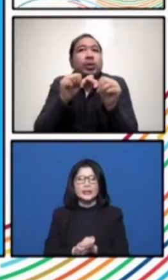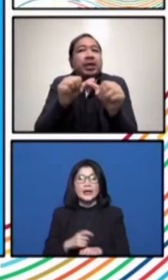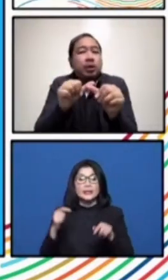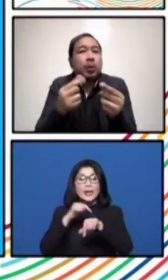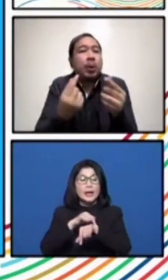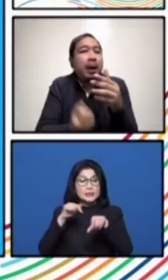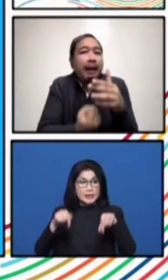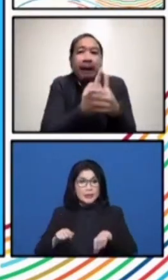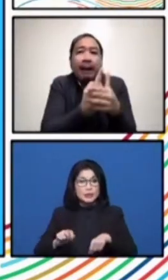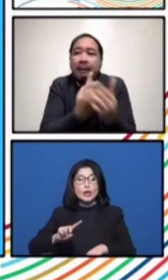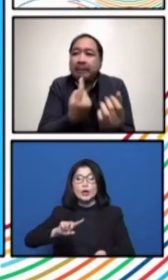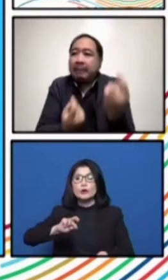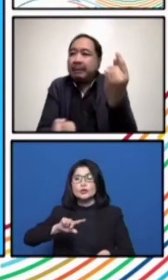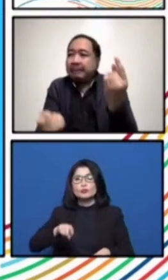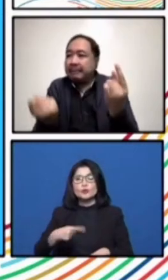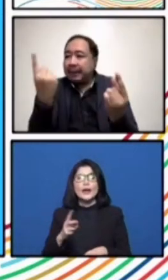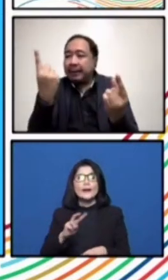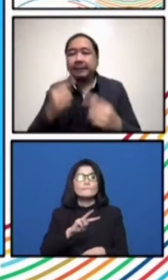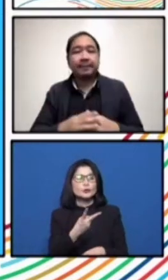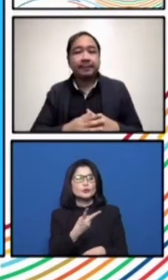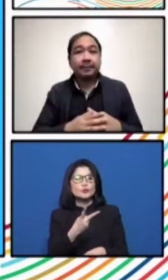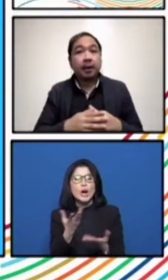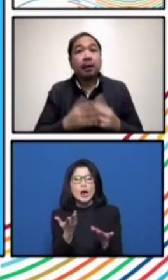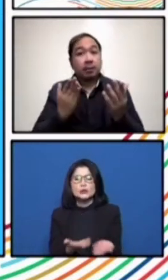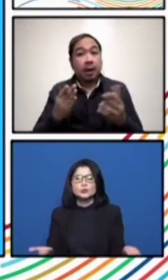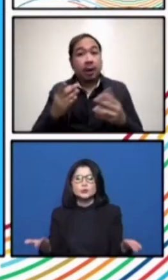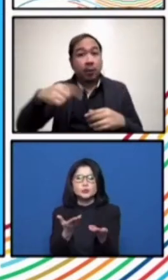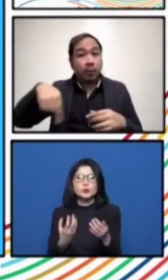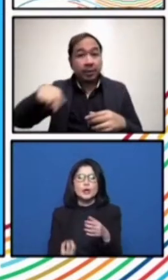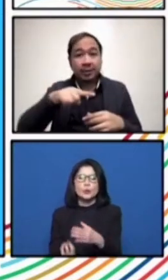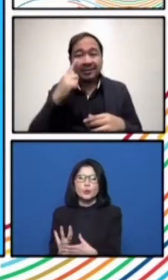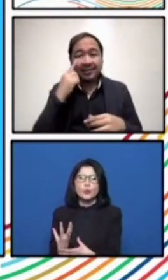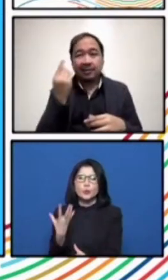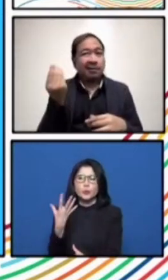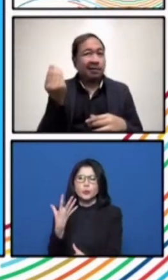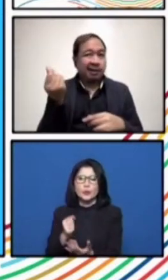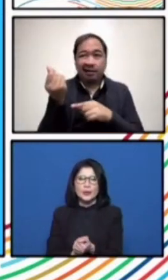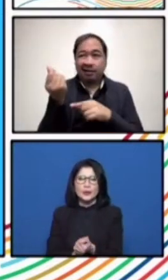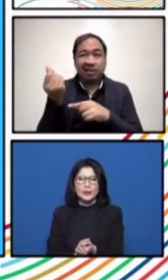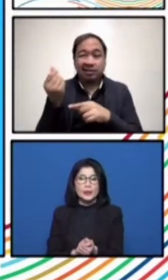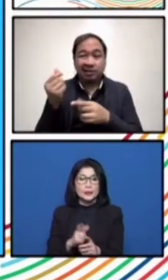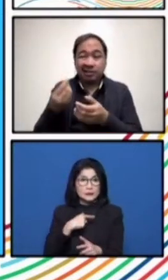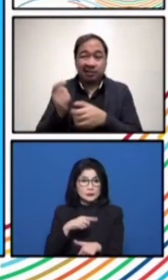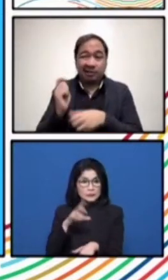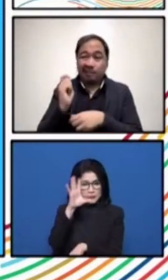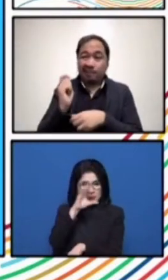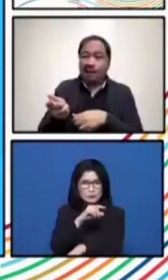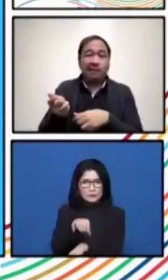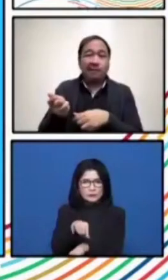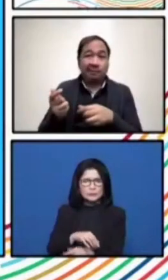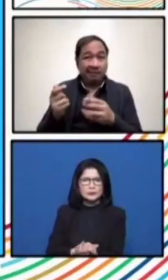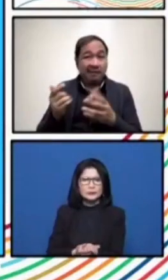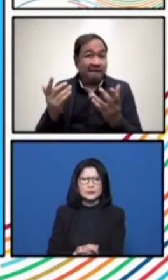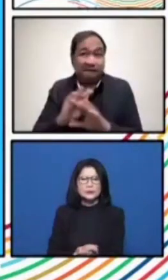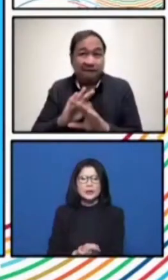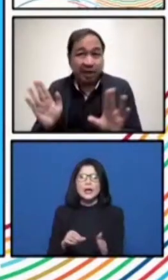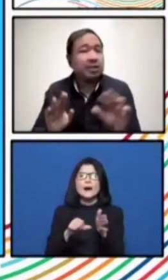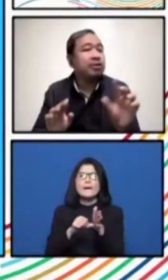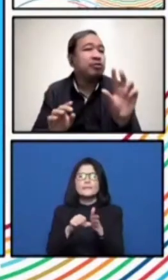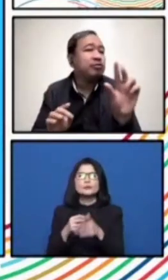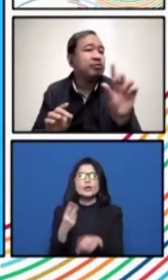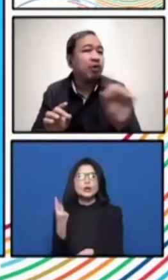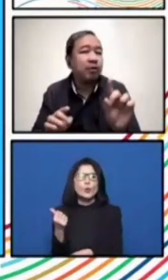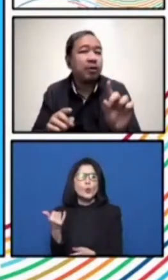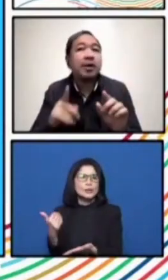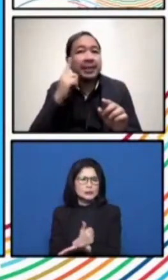there is also a a greater understanding that cash is not enough and that there is a need for greater access to health